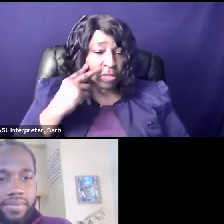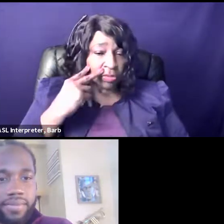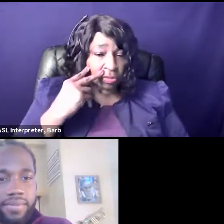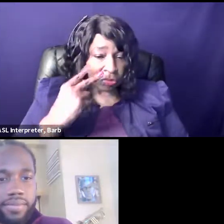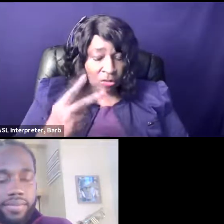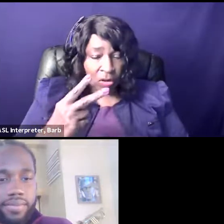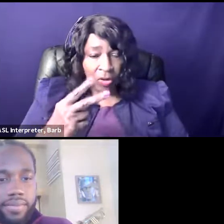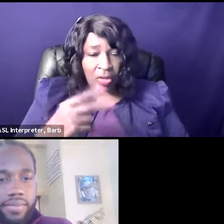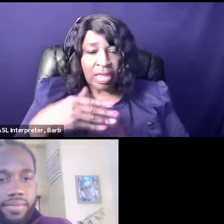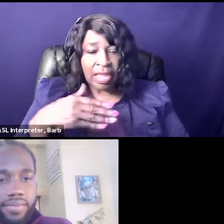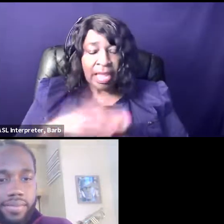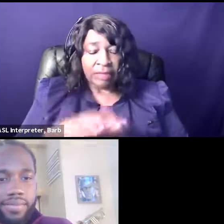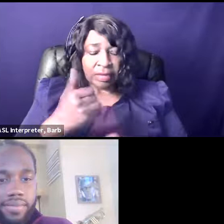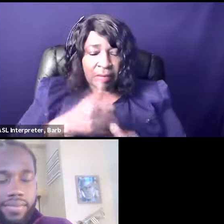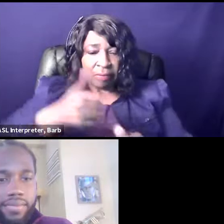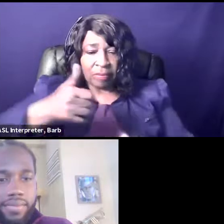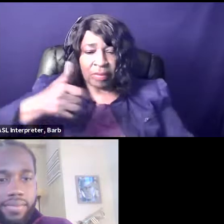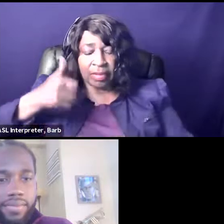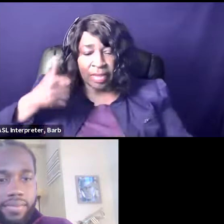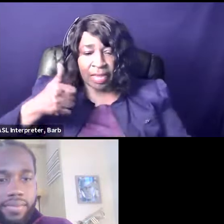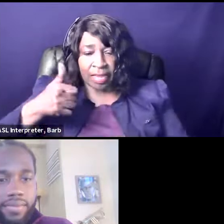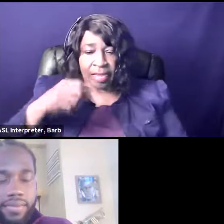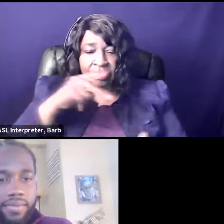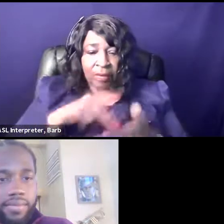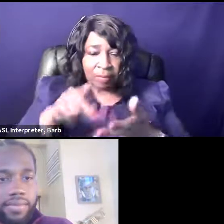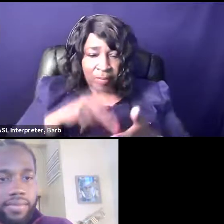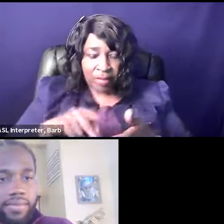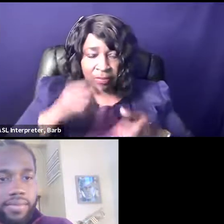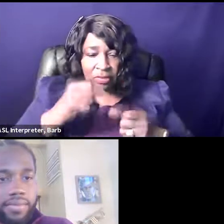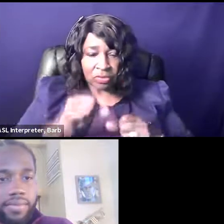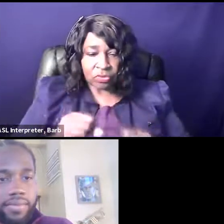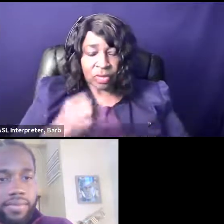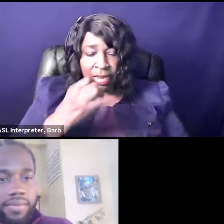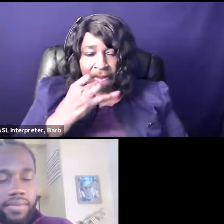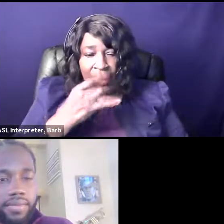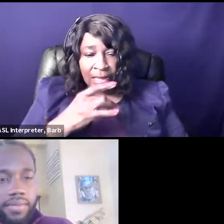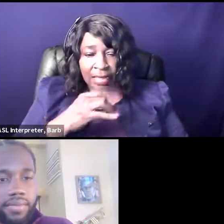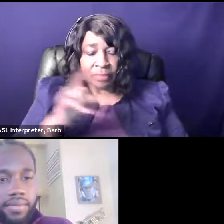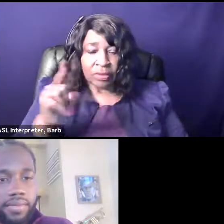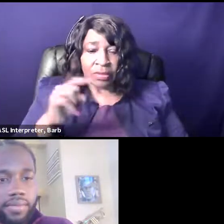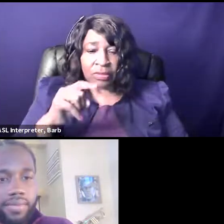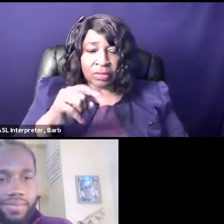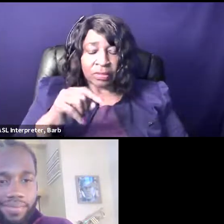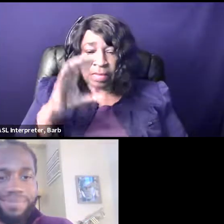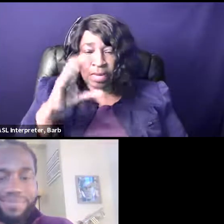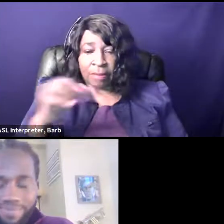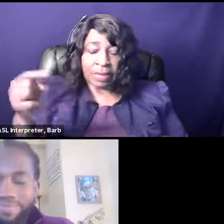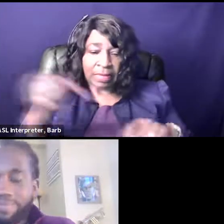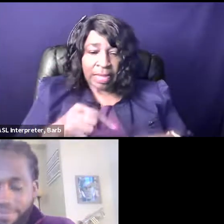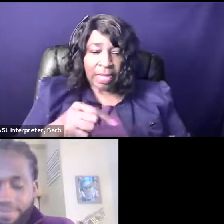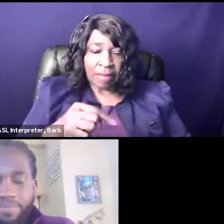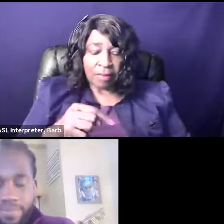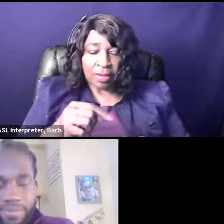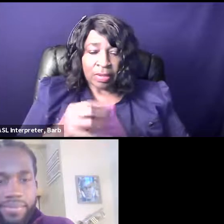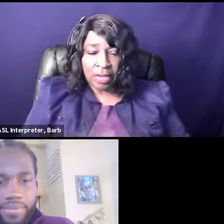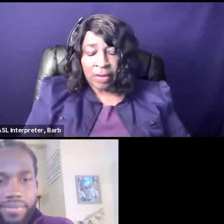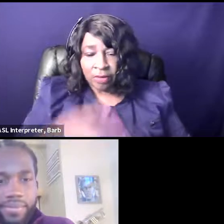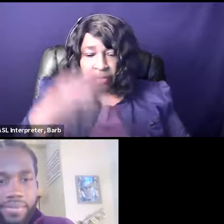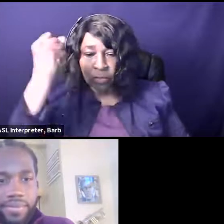after getting so far behind on their payment of having streetlights, the utility came and took the lights out. So you have this kind of,